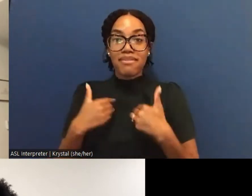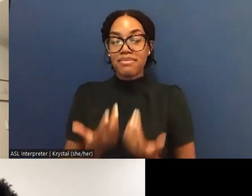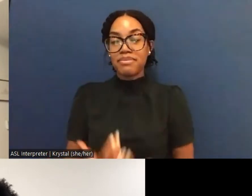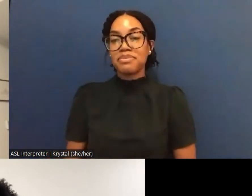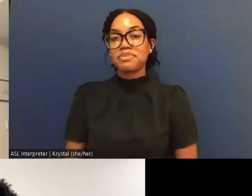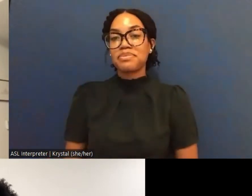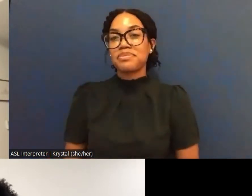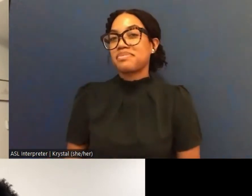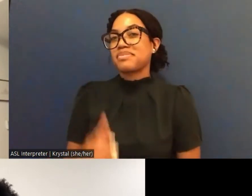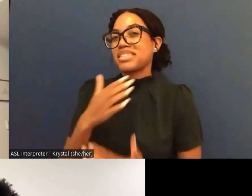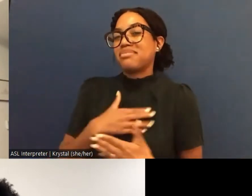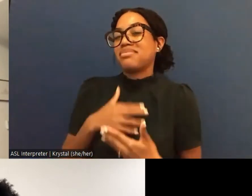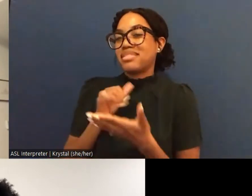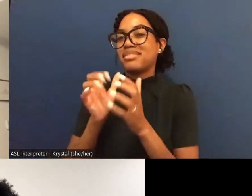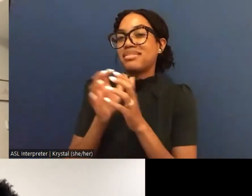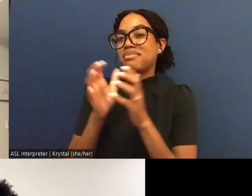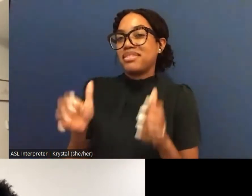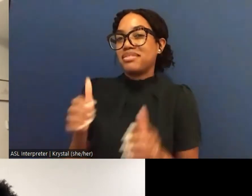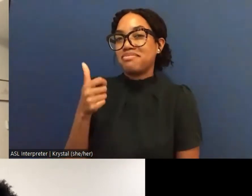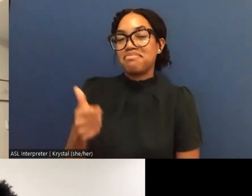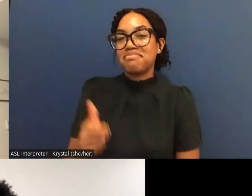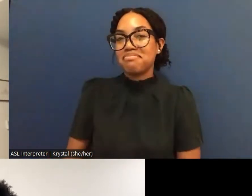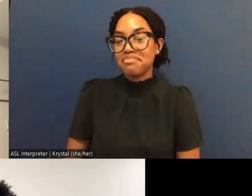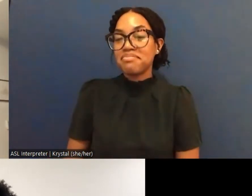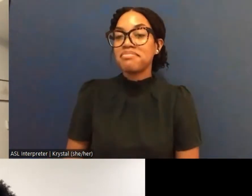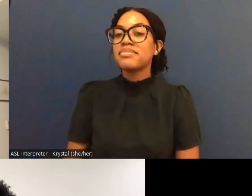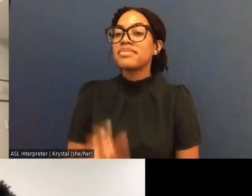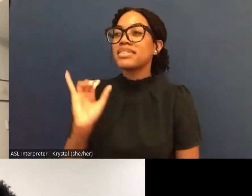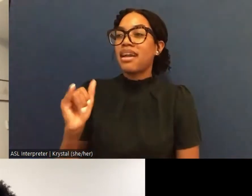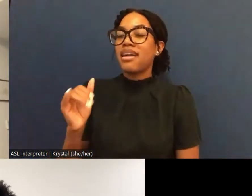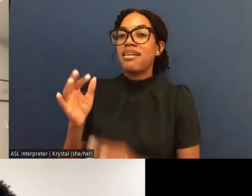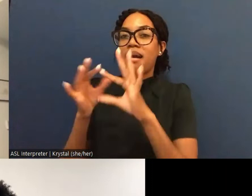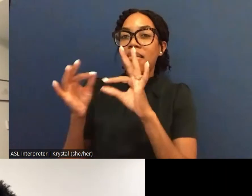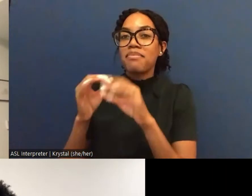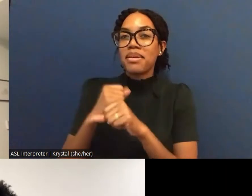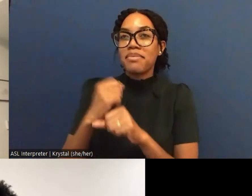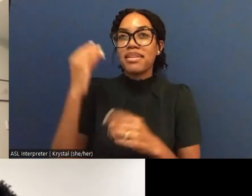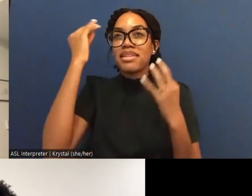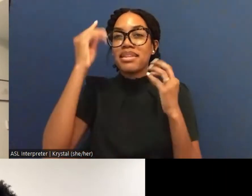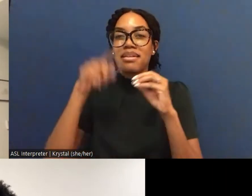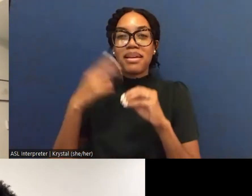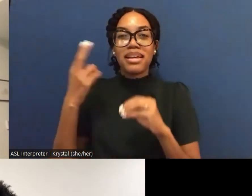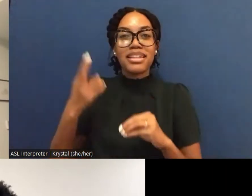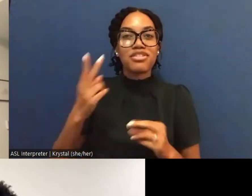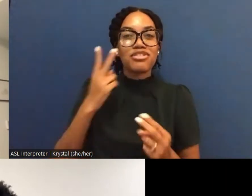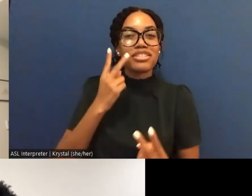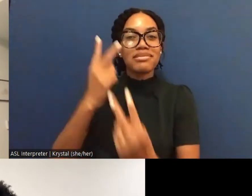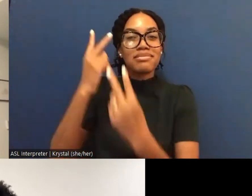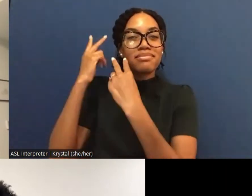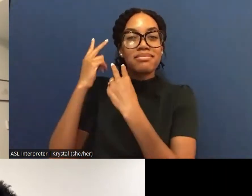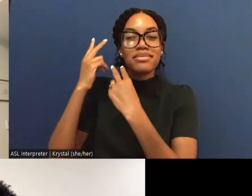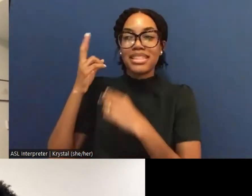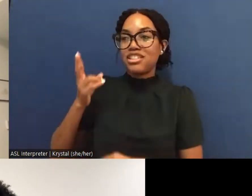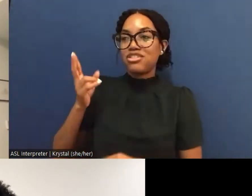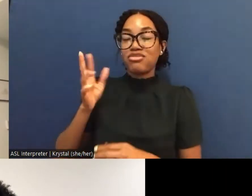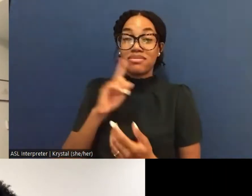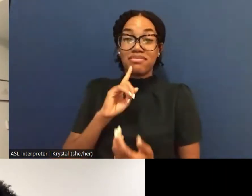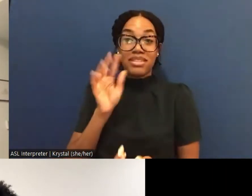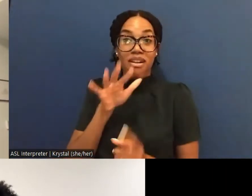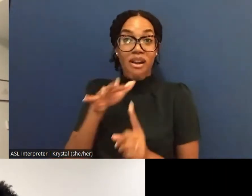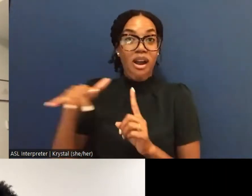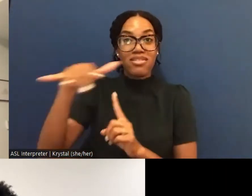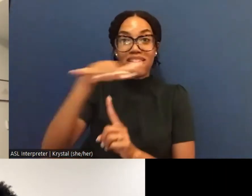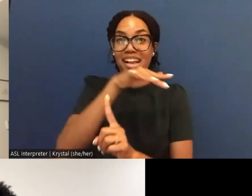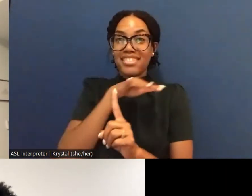I appreciate that so much. And it's making me think about history overall, right? How history is all around us and history is within us.